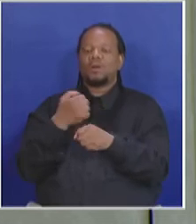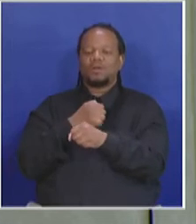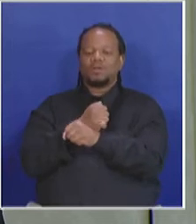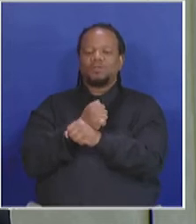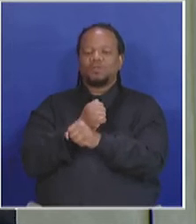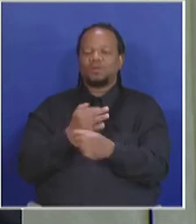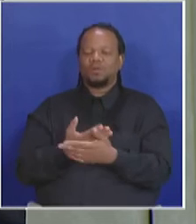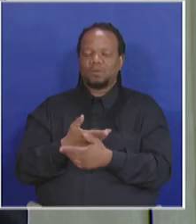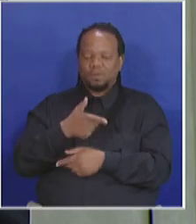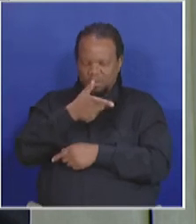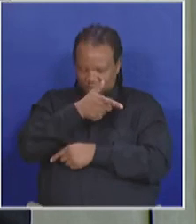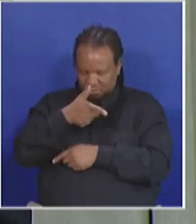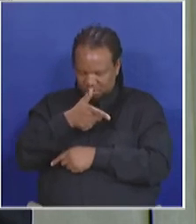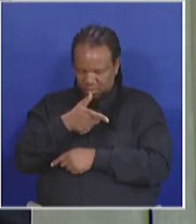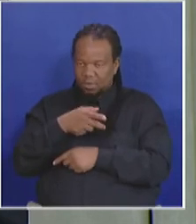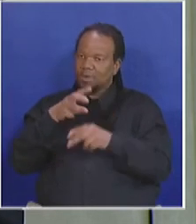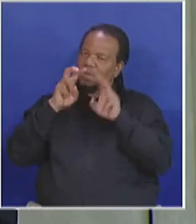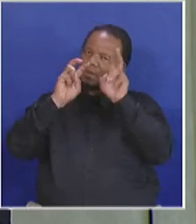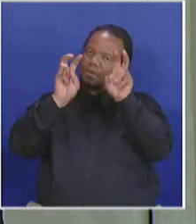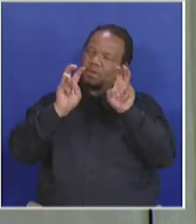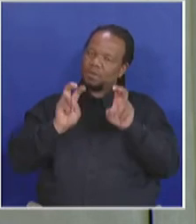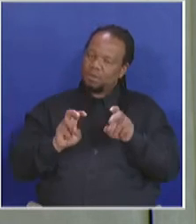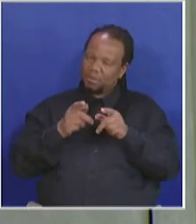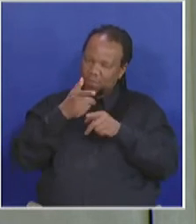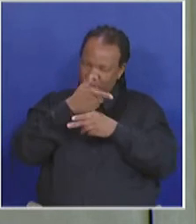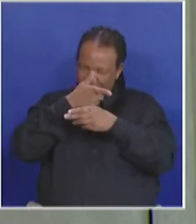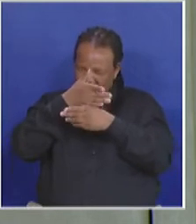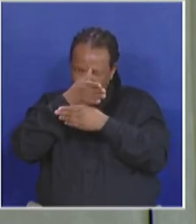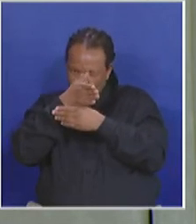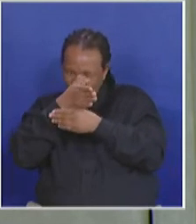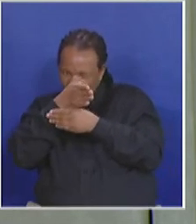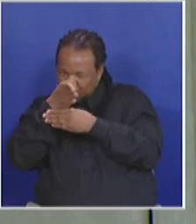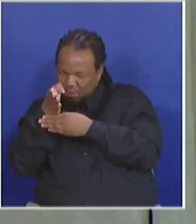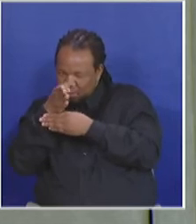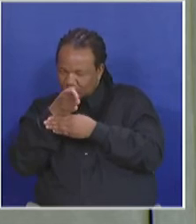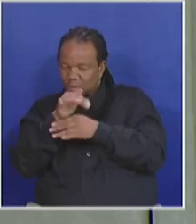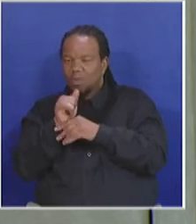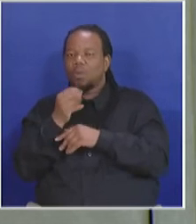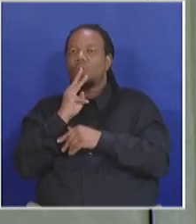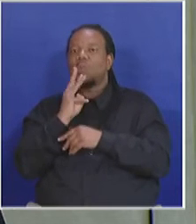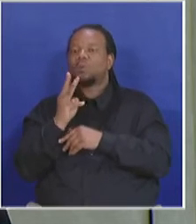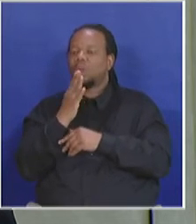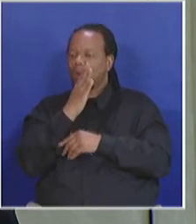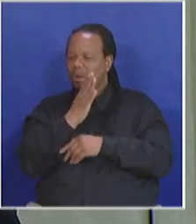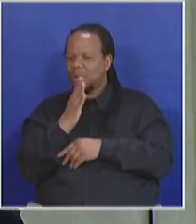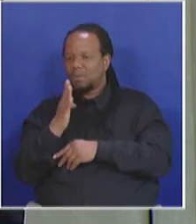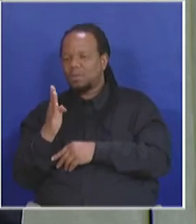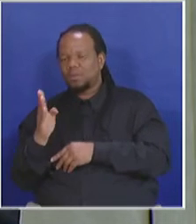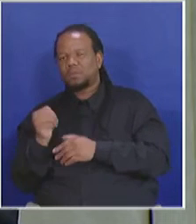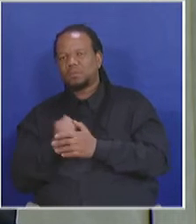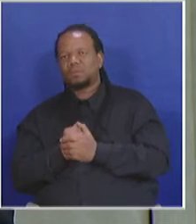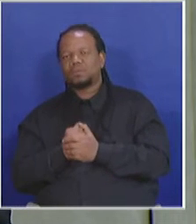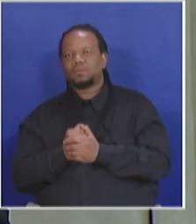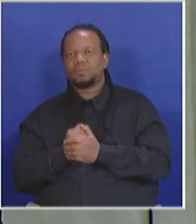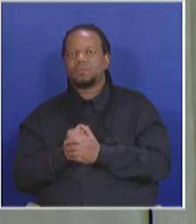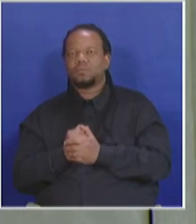artisan, electrical, quantity surveyor, finance, water laboratories, just to mention the few. As we do so, we are